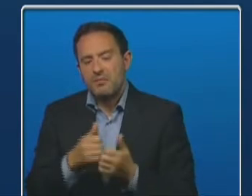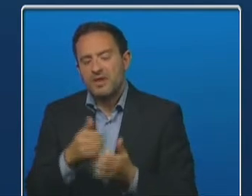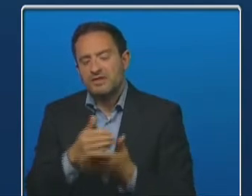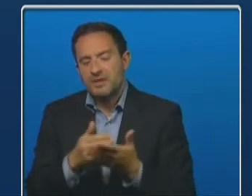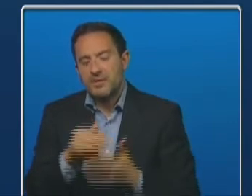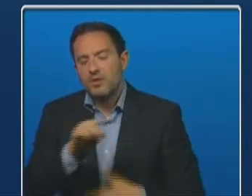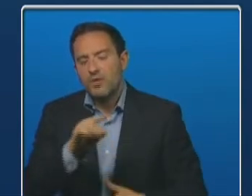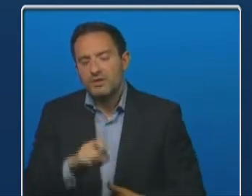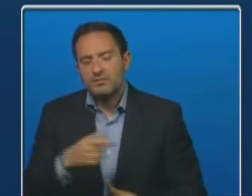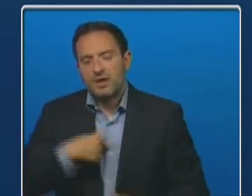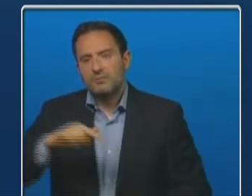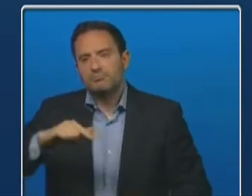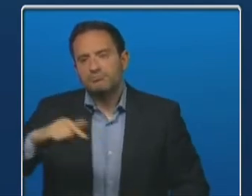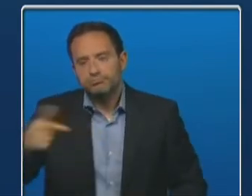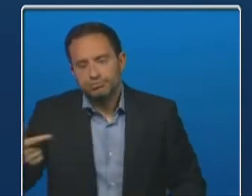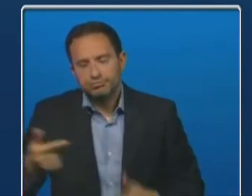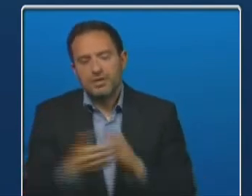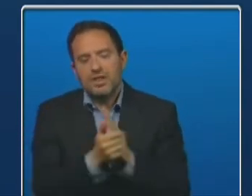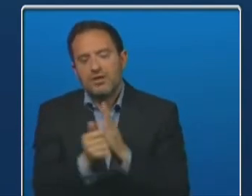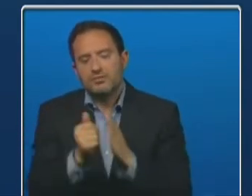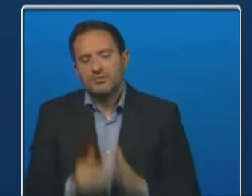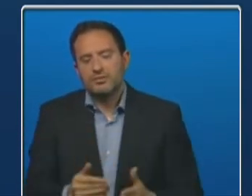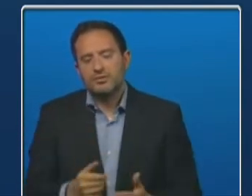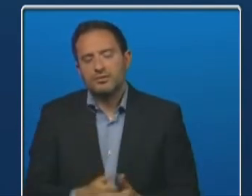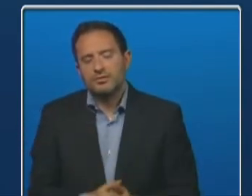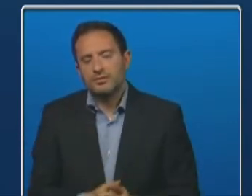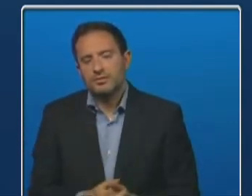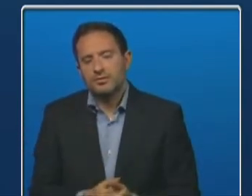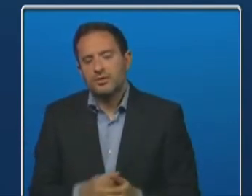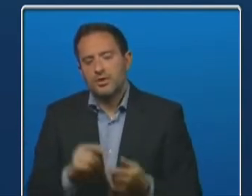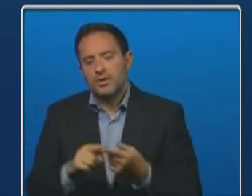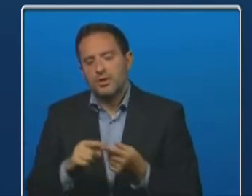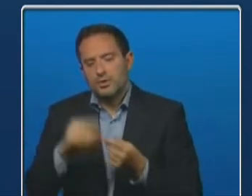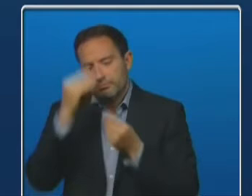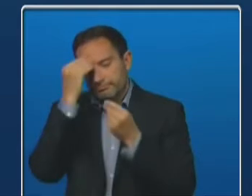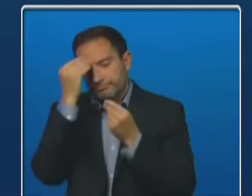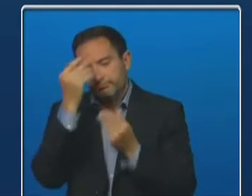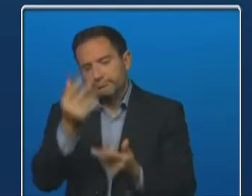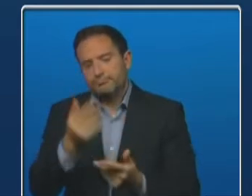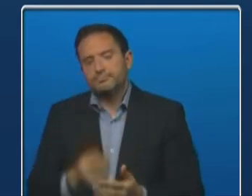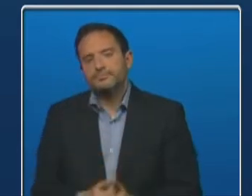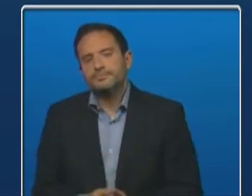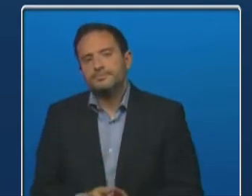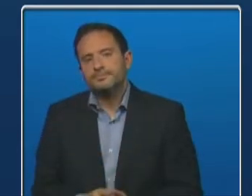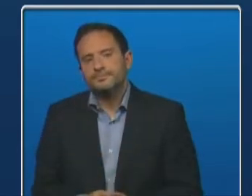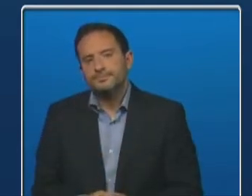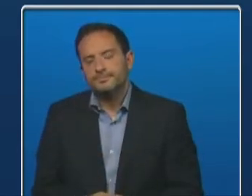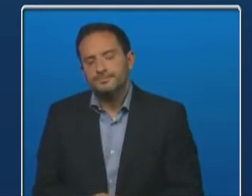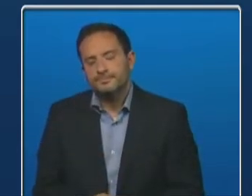over to Demo and allow them to give you information that they do have to share today.